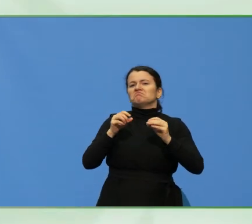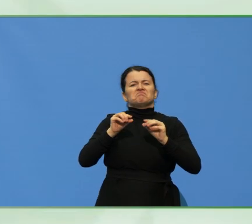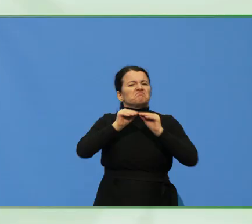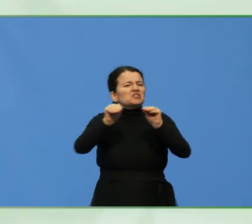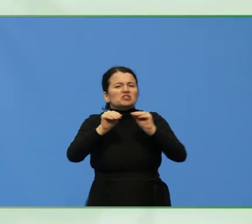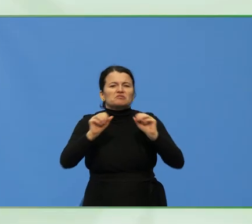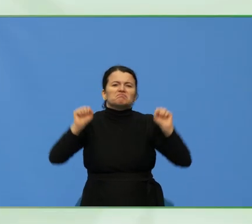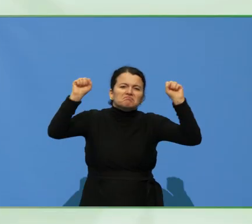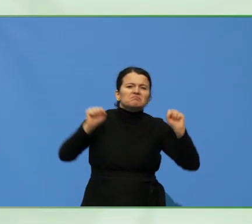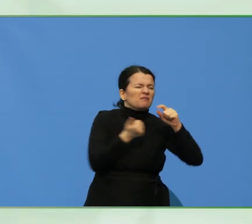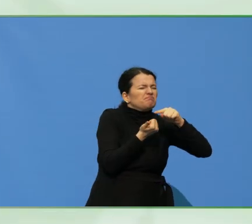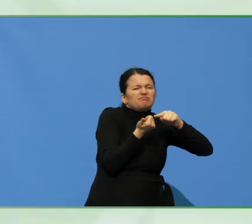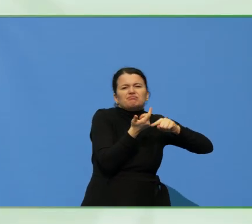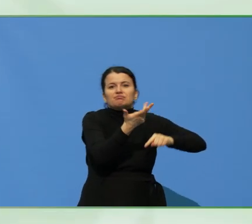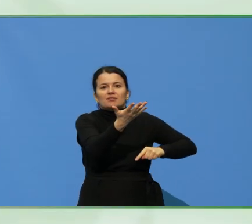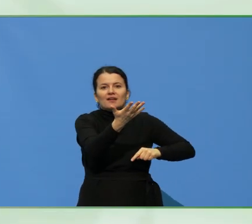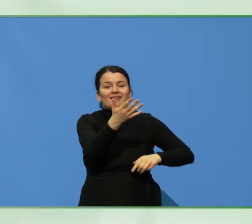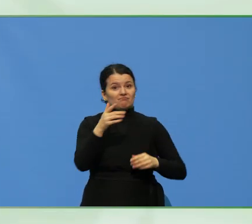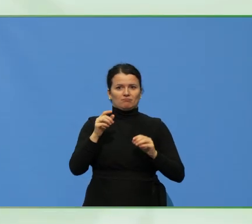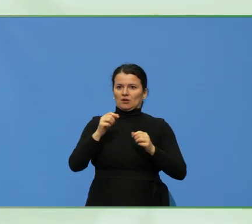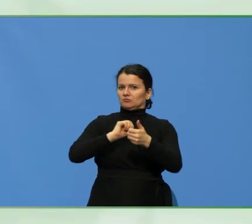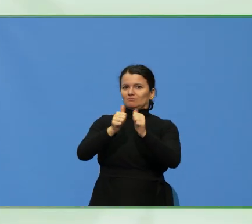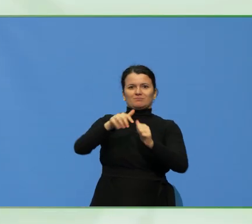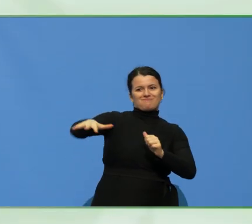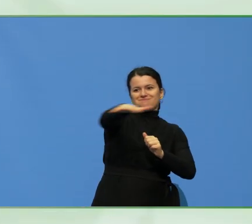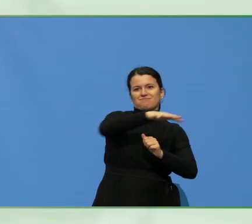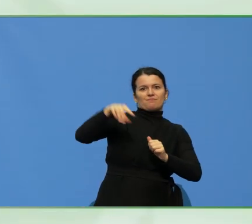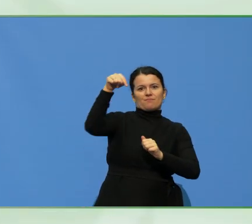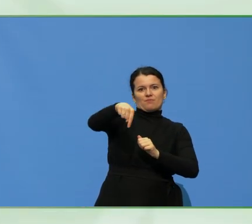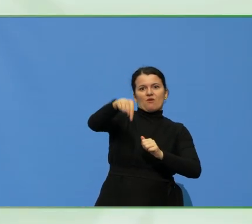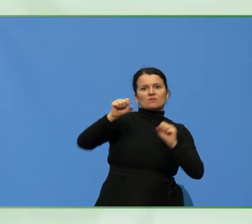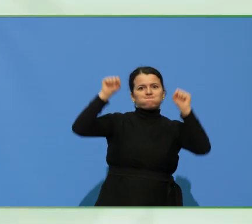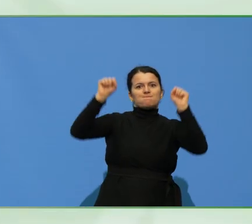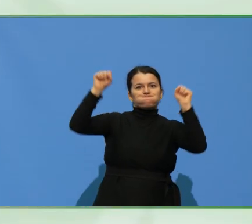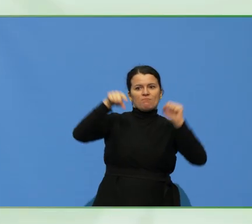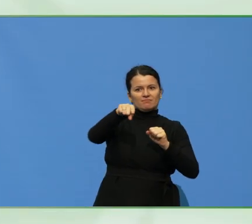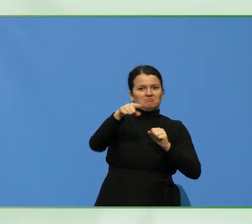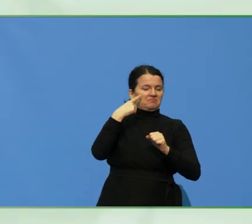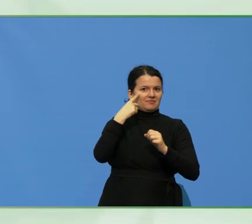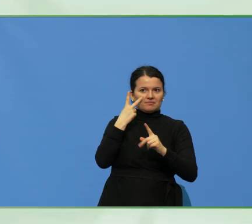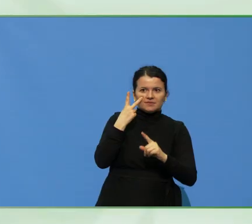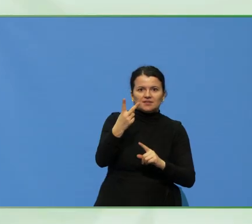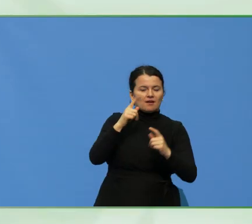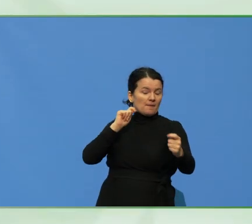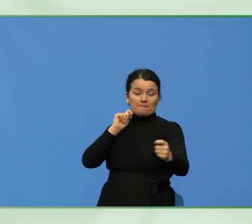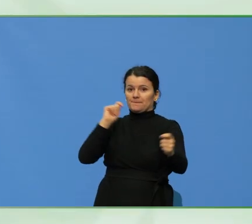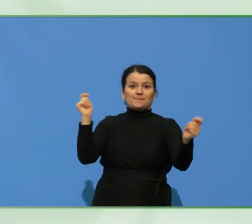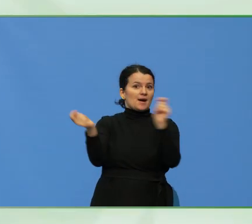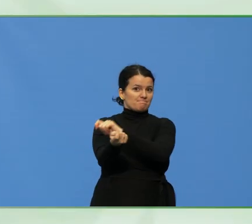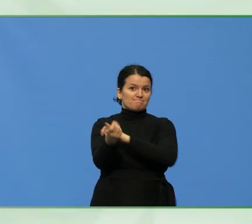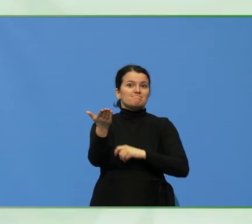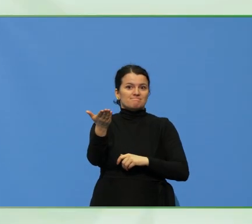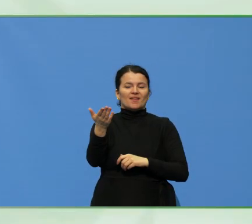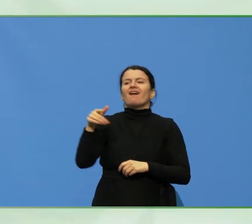very large role in the value that is placed on bodies. How do you think this industry will change